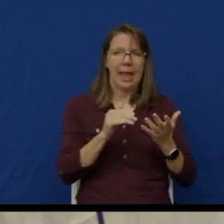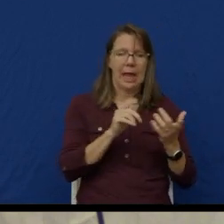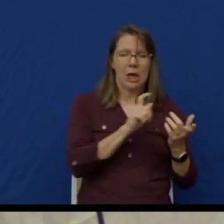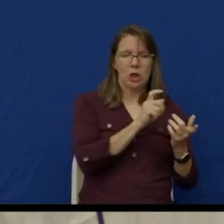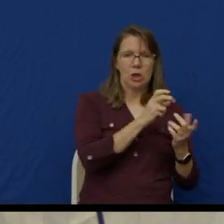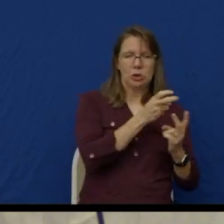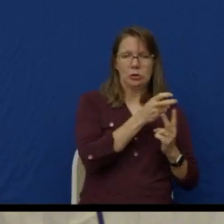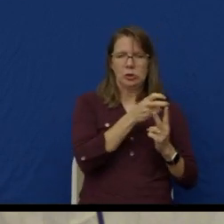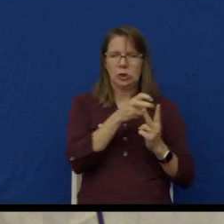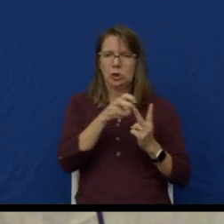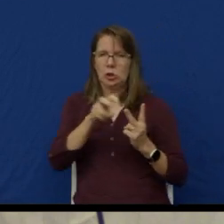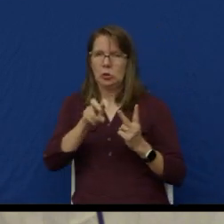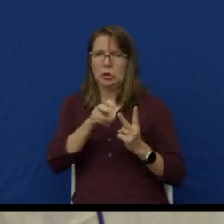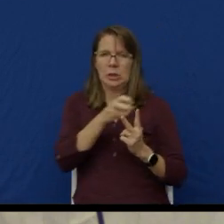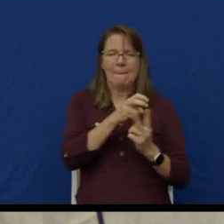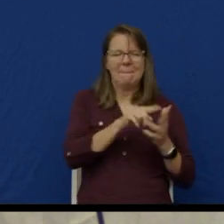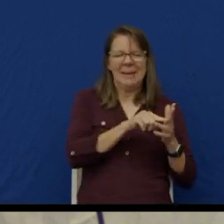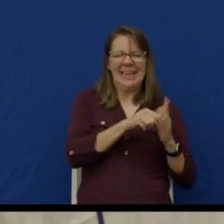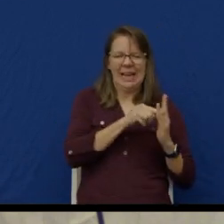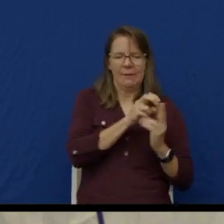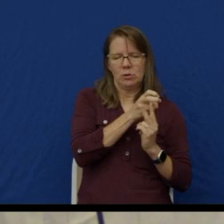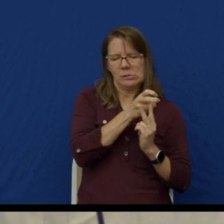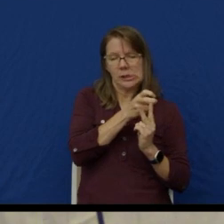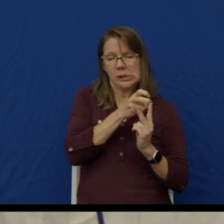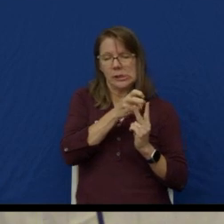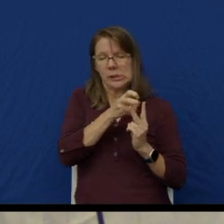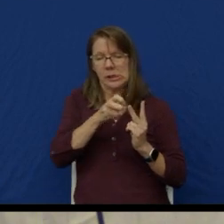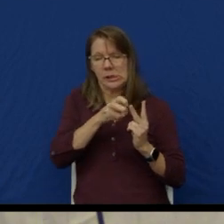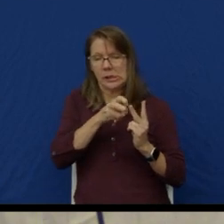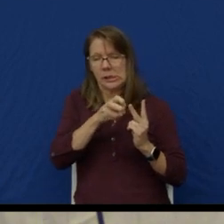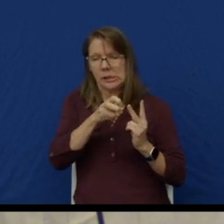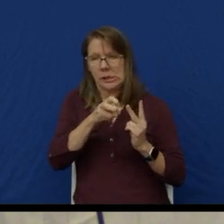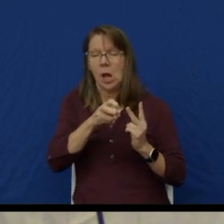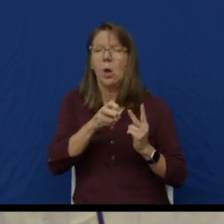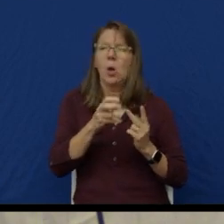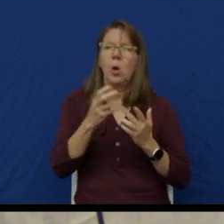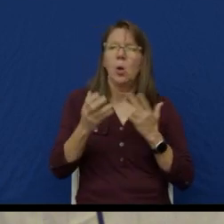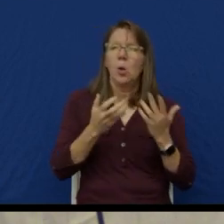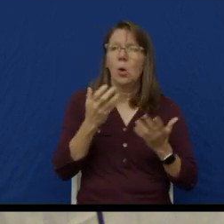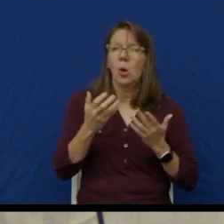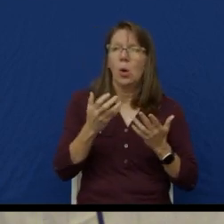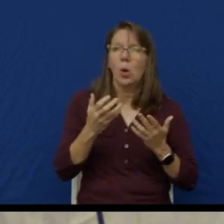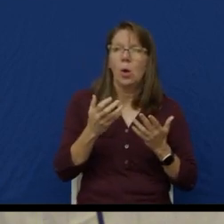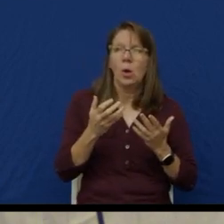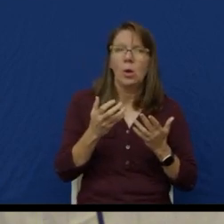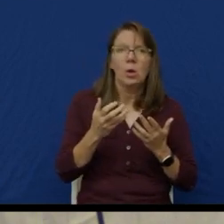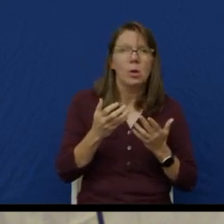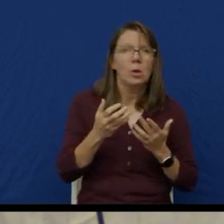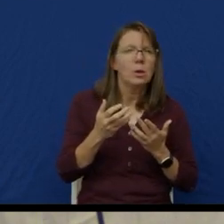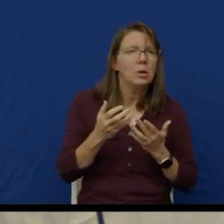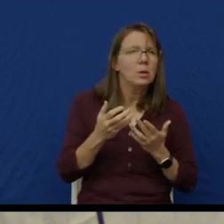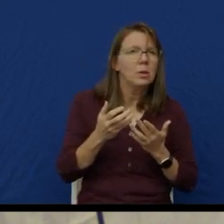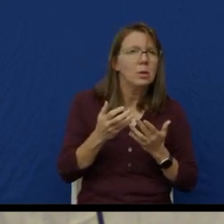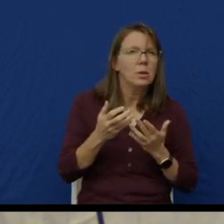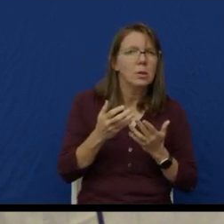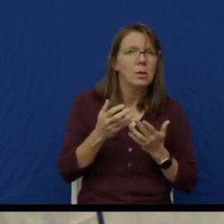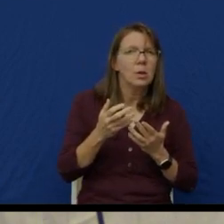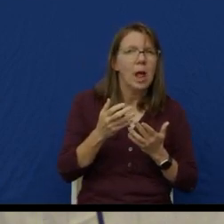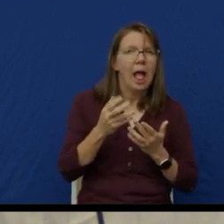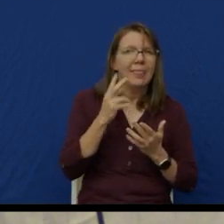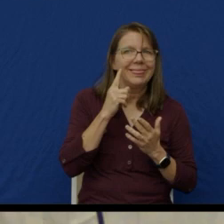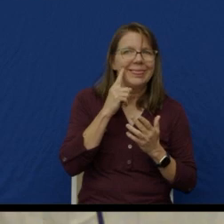sort of the beginning of that transition. So I do wonder if there'll be a little reluctance to spend down essentially their